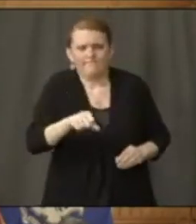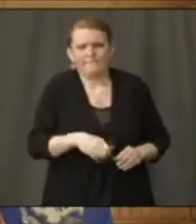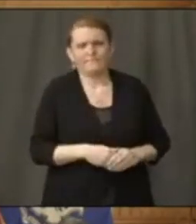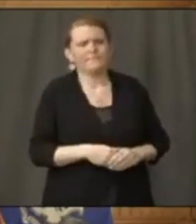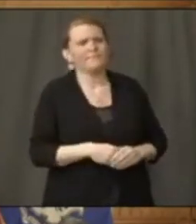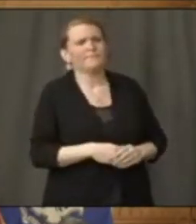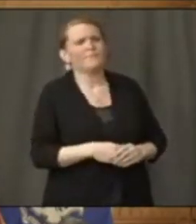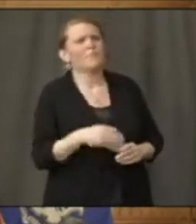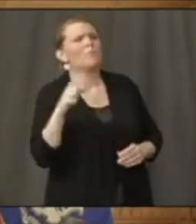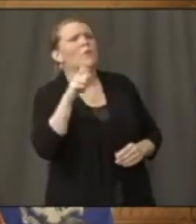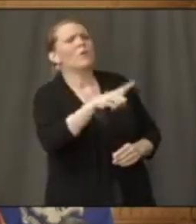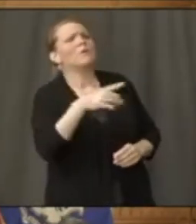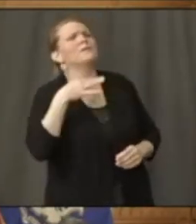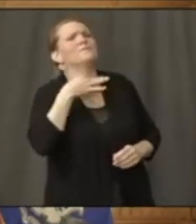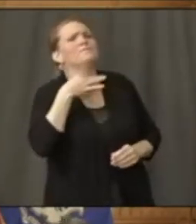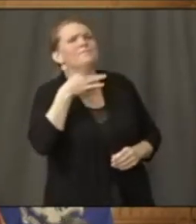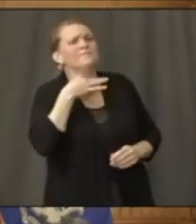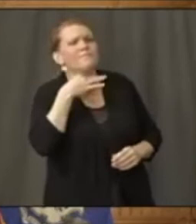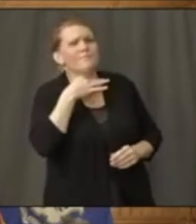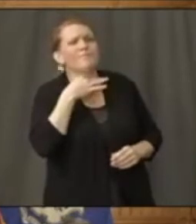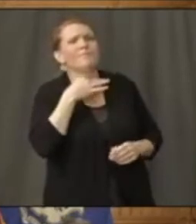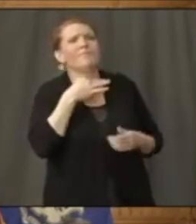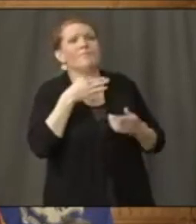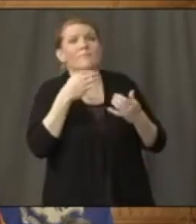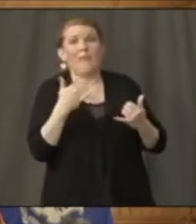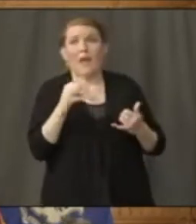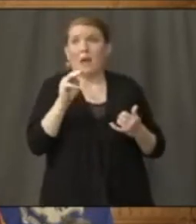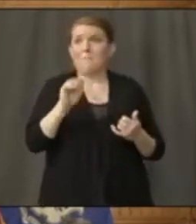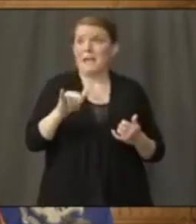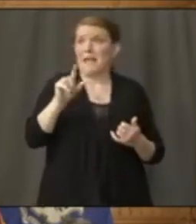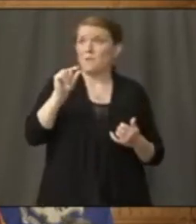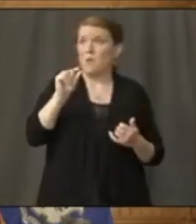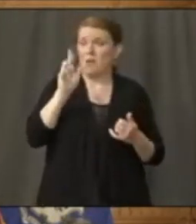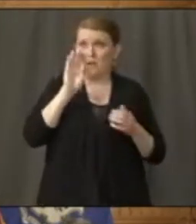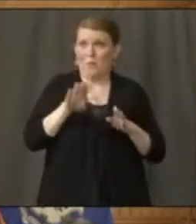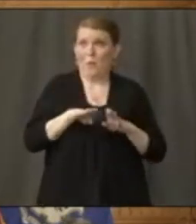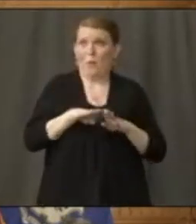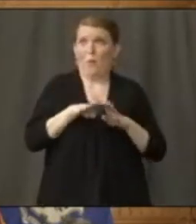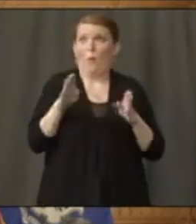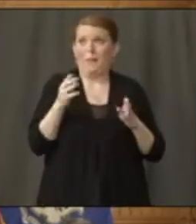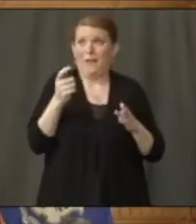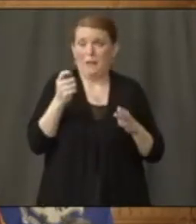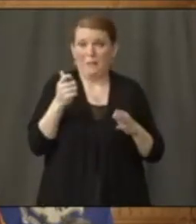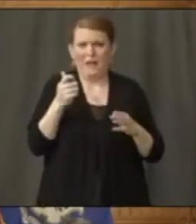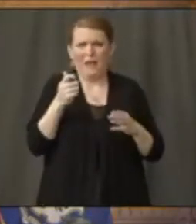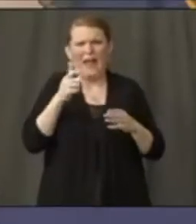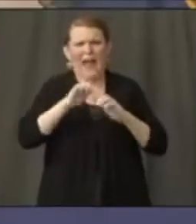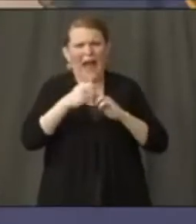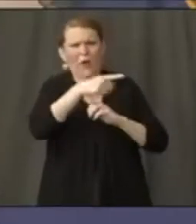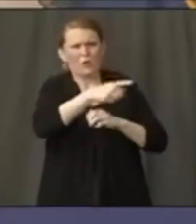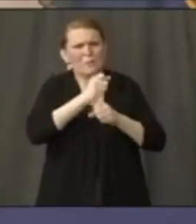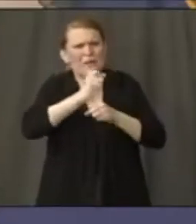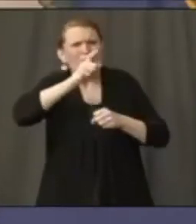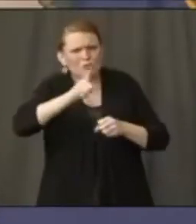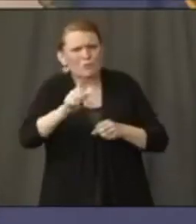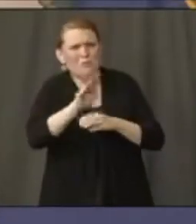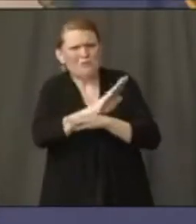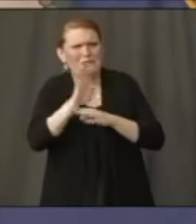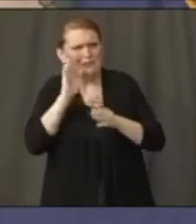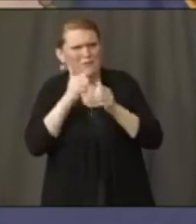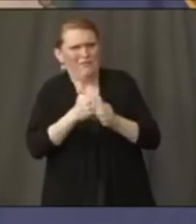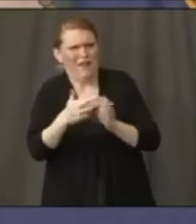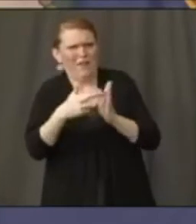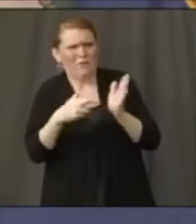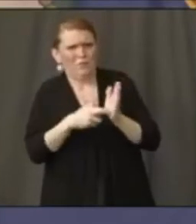be actively enforced, or will business be monitoring themselves? I think the same way we did the safe stores, same way we did the